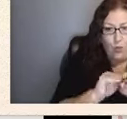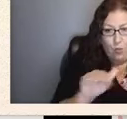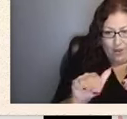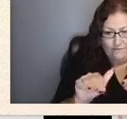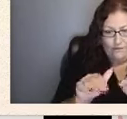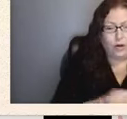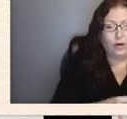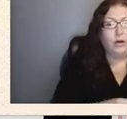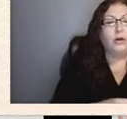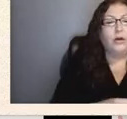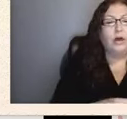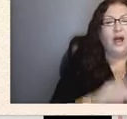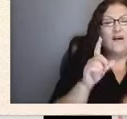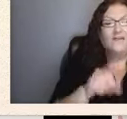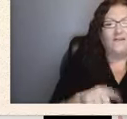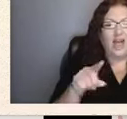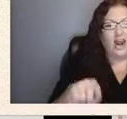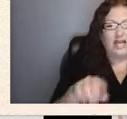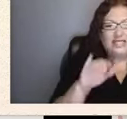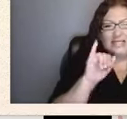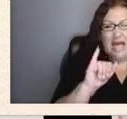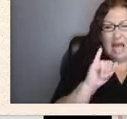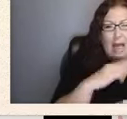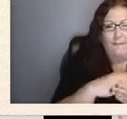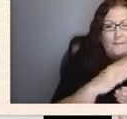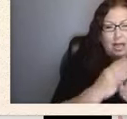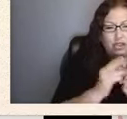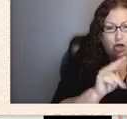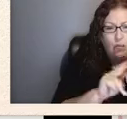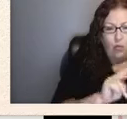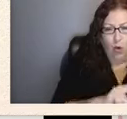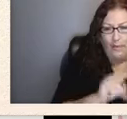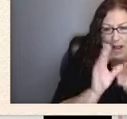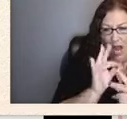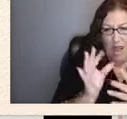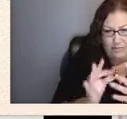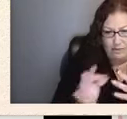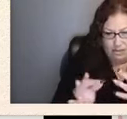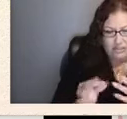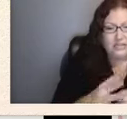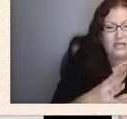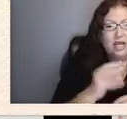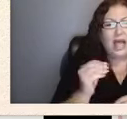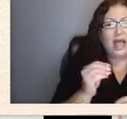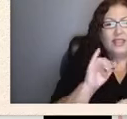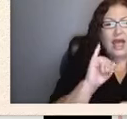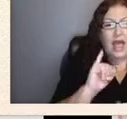various iBudget waiver enrollment options, and the iBudget waiver services.